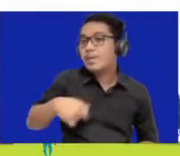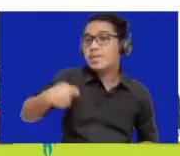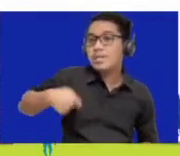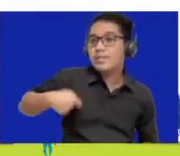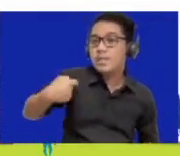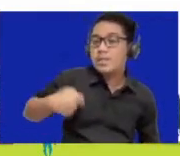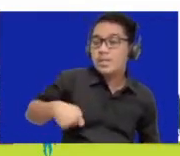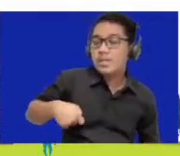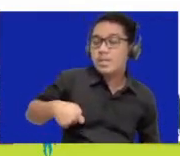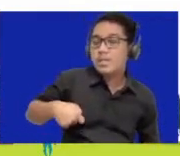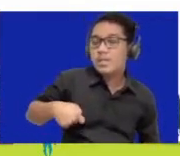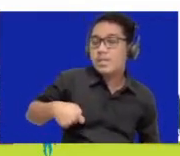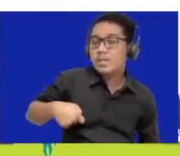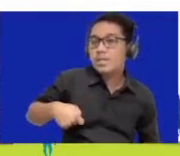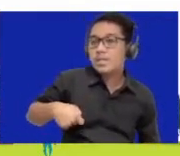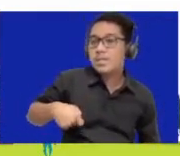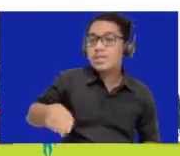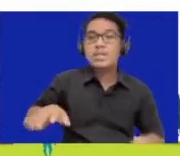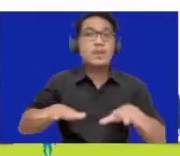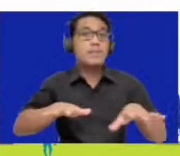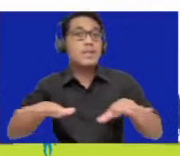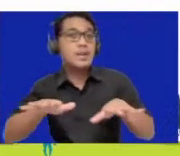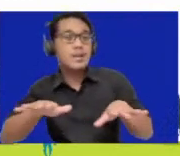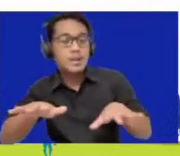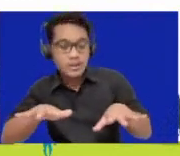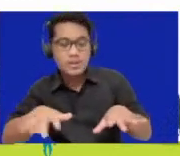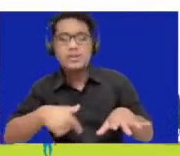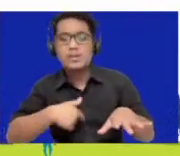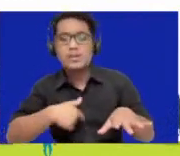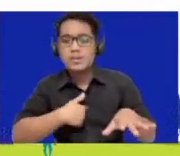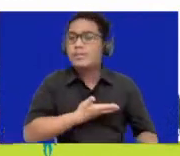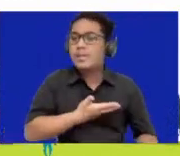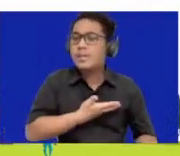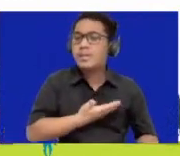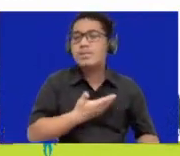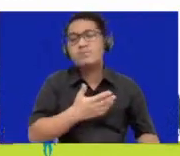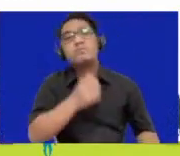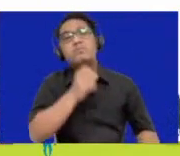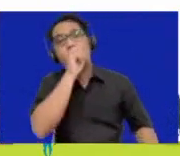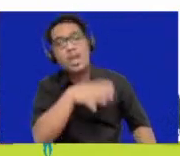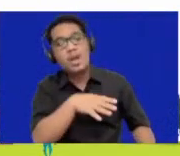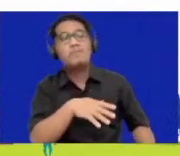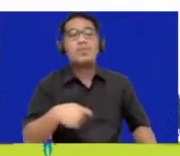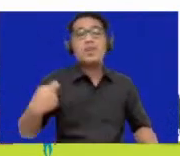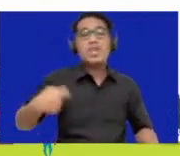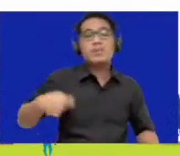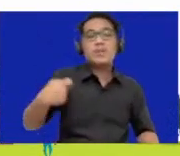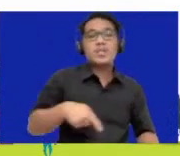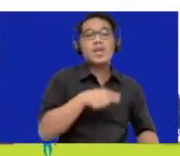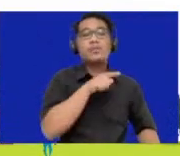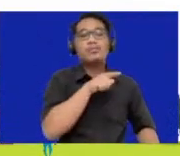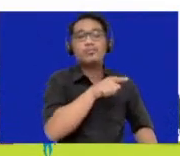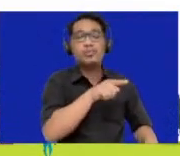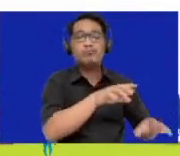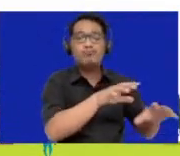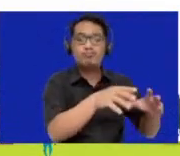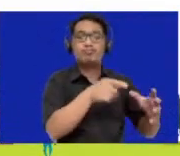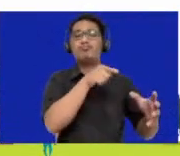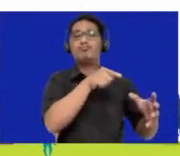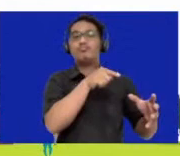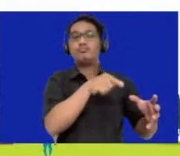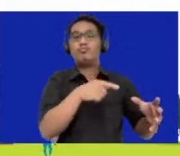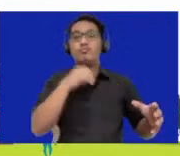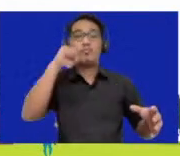to mention and recognize that this ministry won the United Nations Public Service Award in